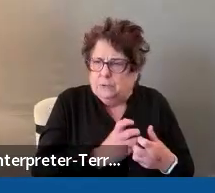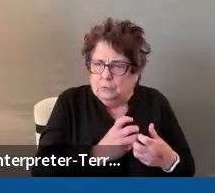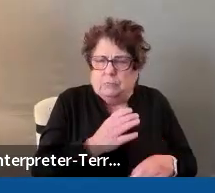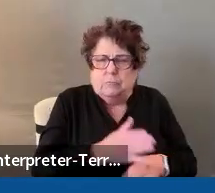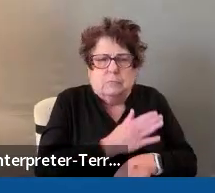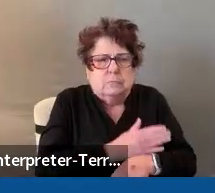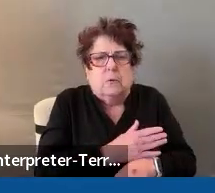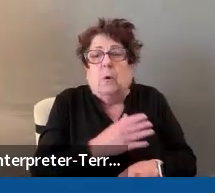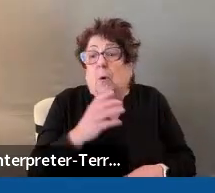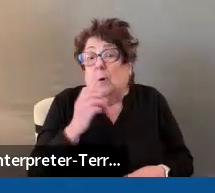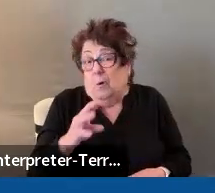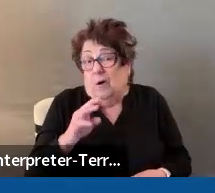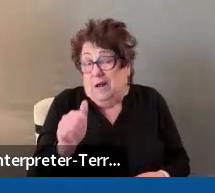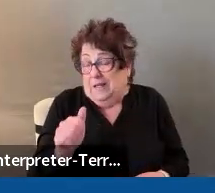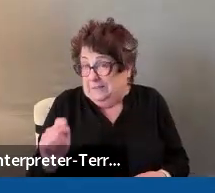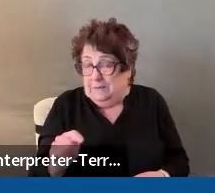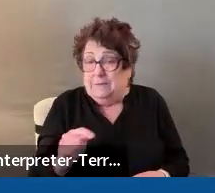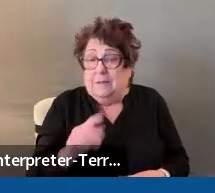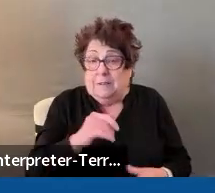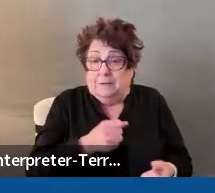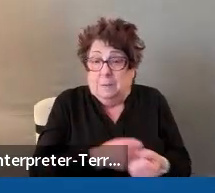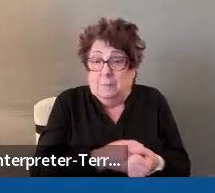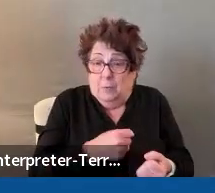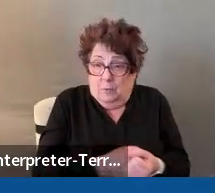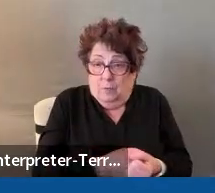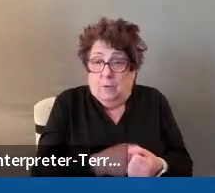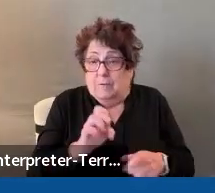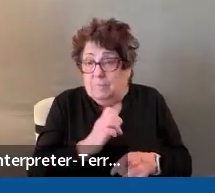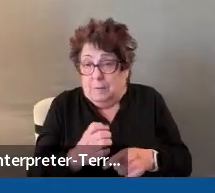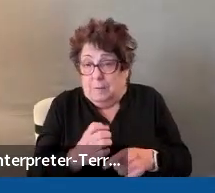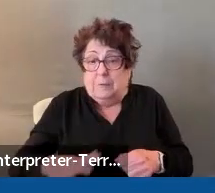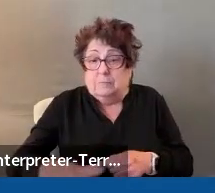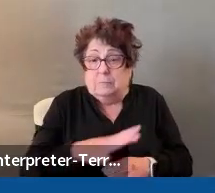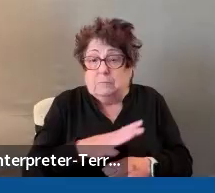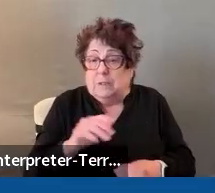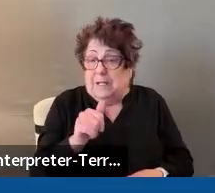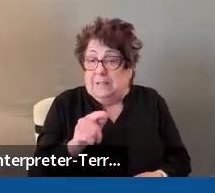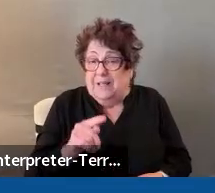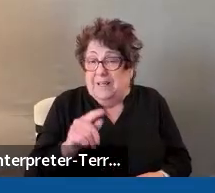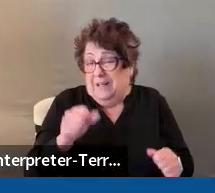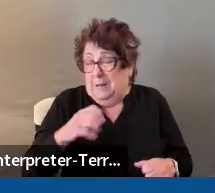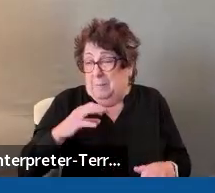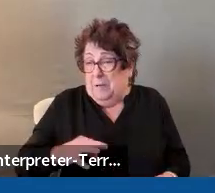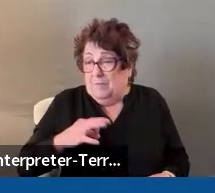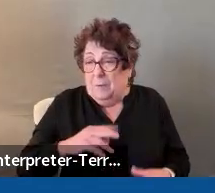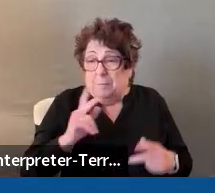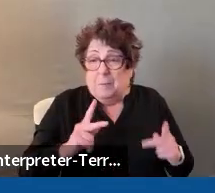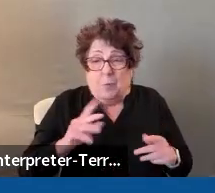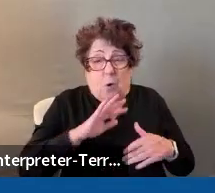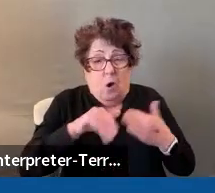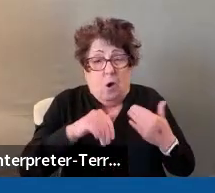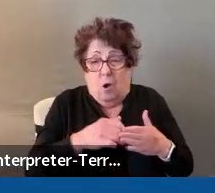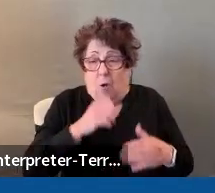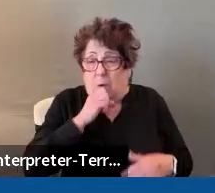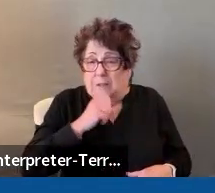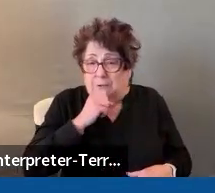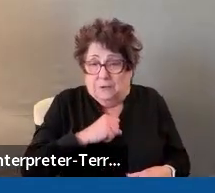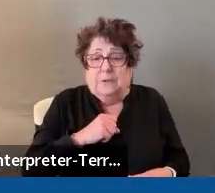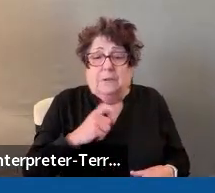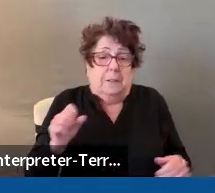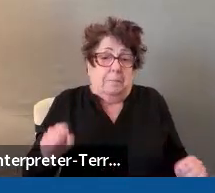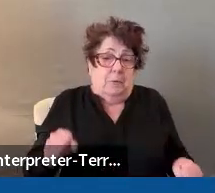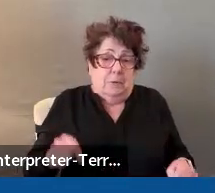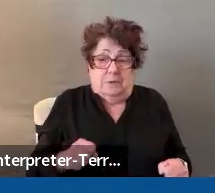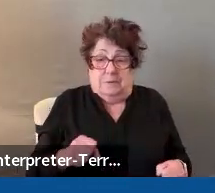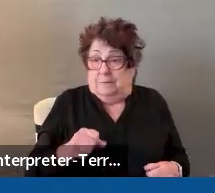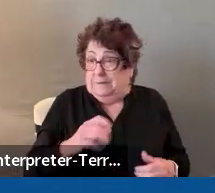AT can benefit people of all ages and ability. At some point in everyone's lives, they've modified their home for one